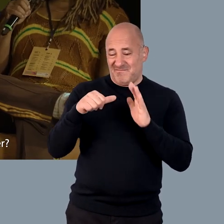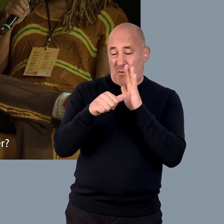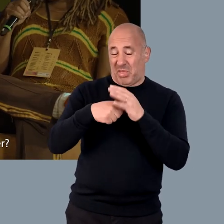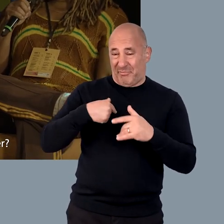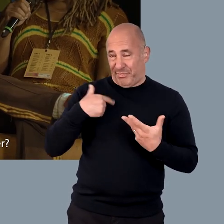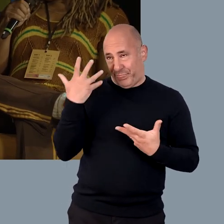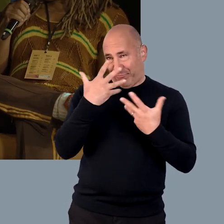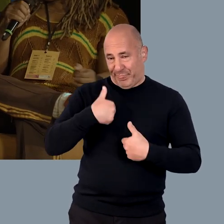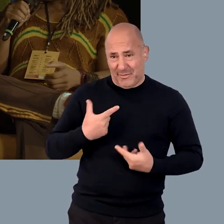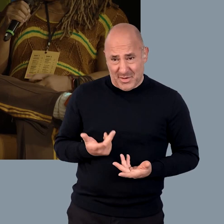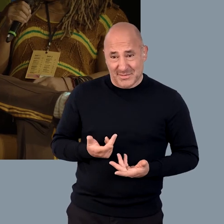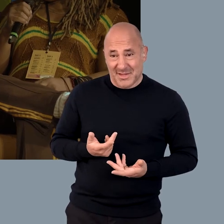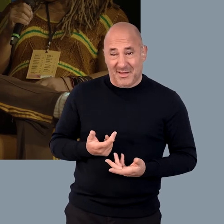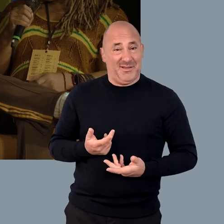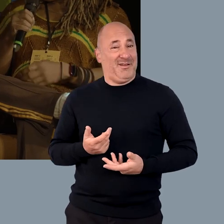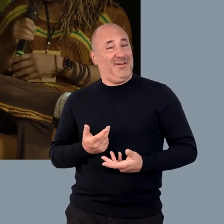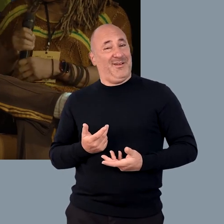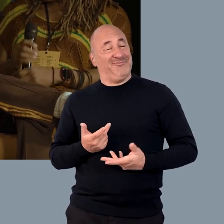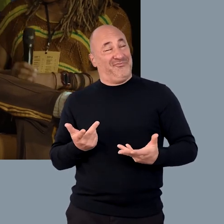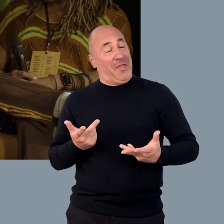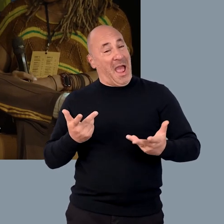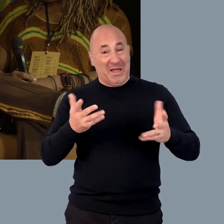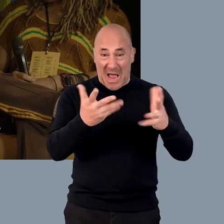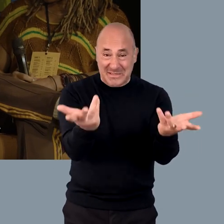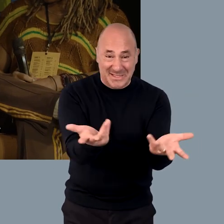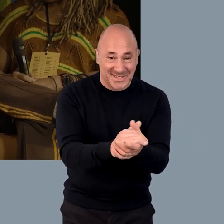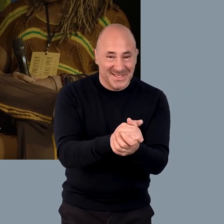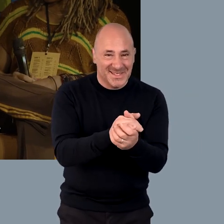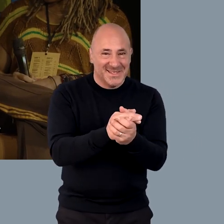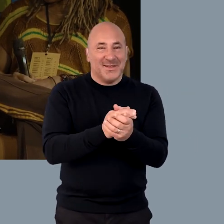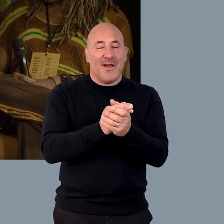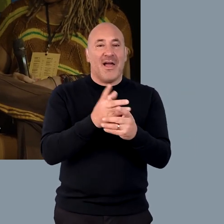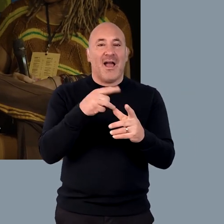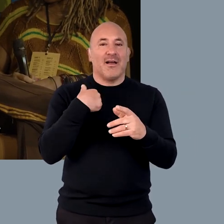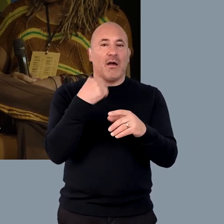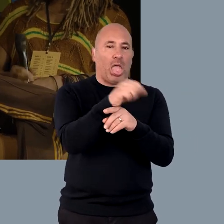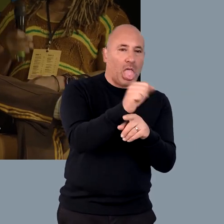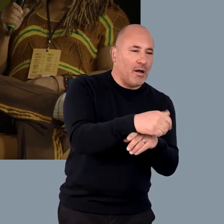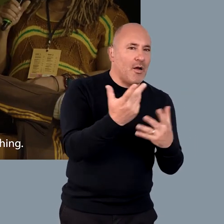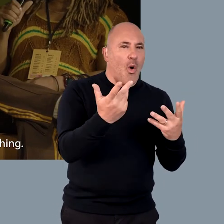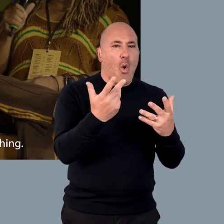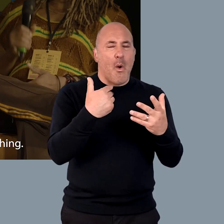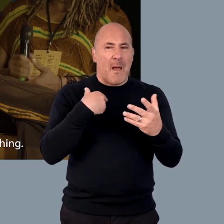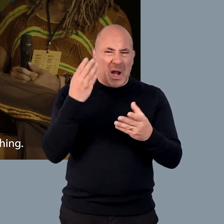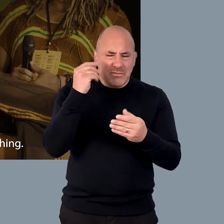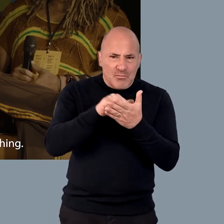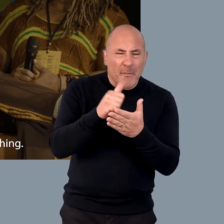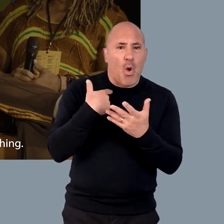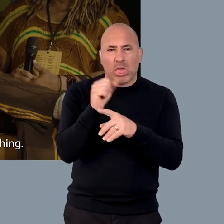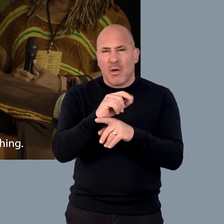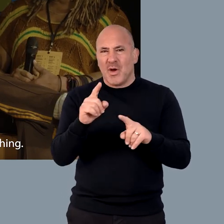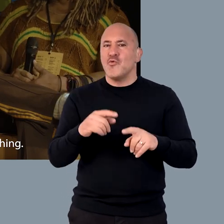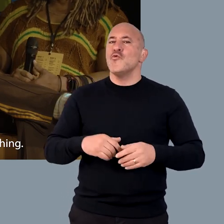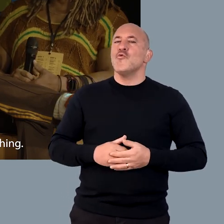just not got it together? Kind of yeah, and you know, it wasn't like listening properly or I wasn't very maybe I wasn't like